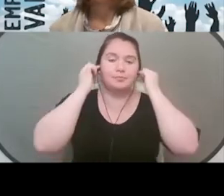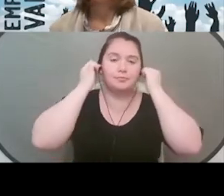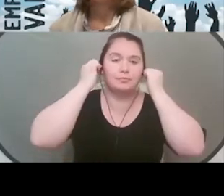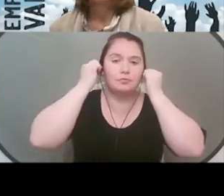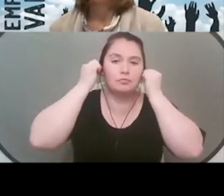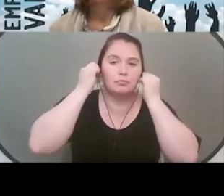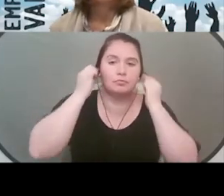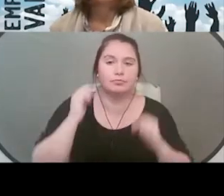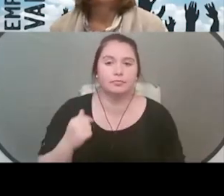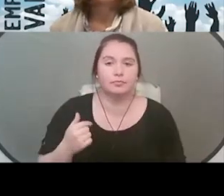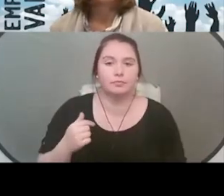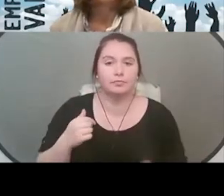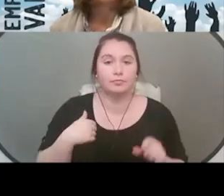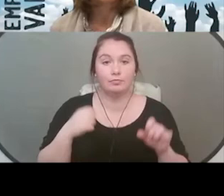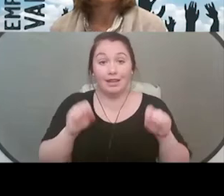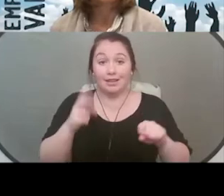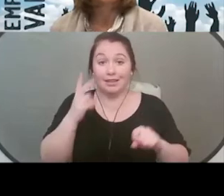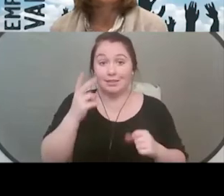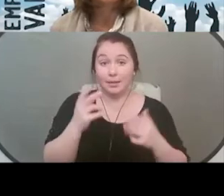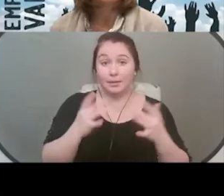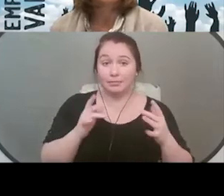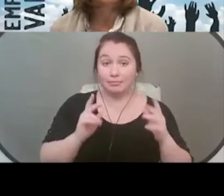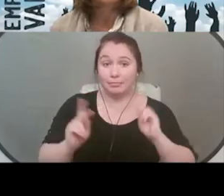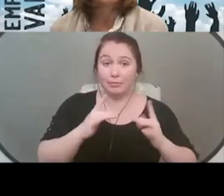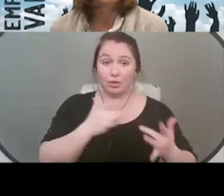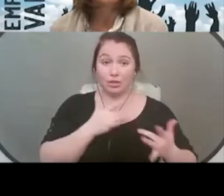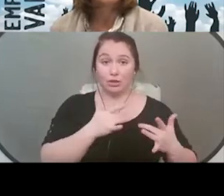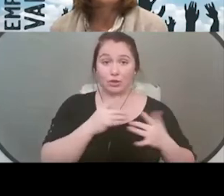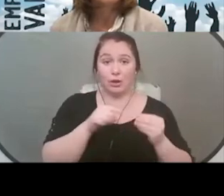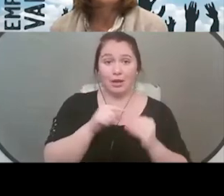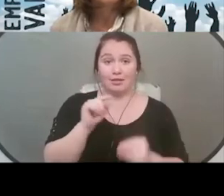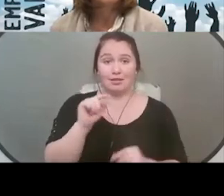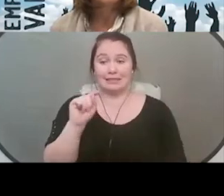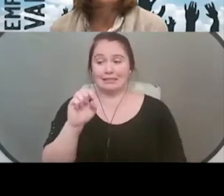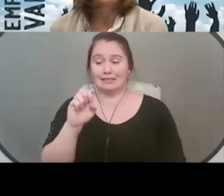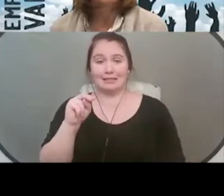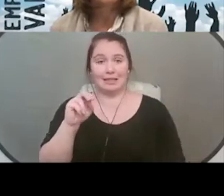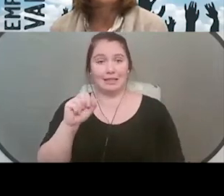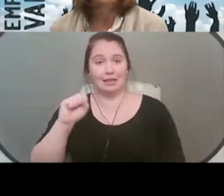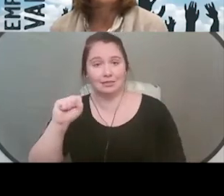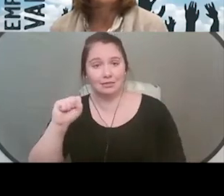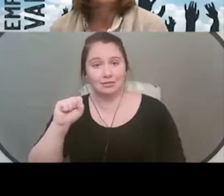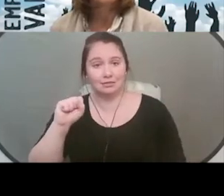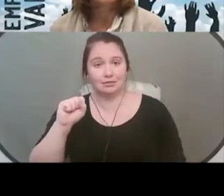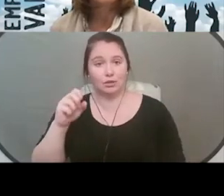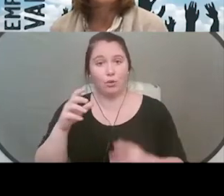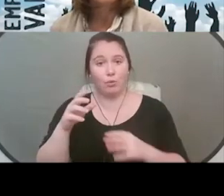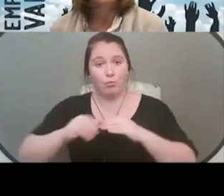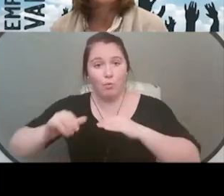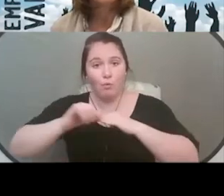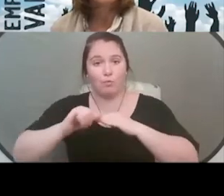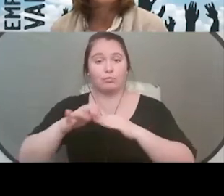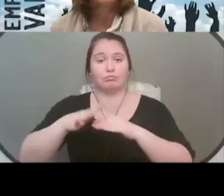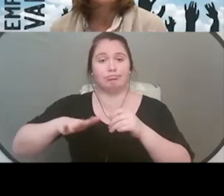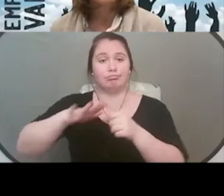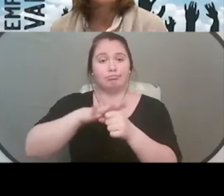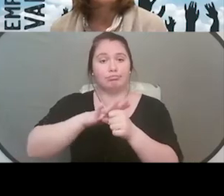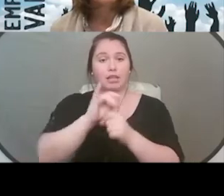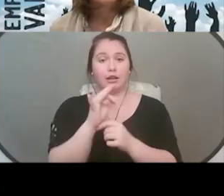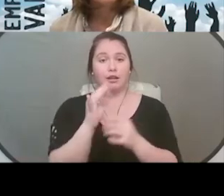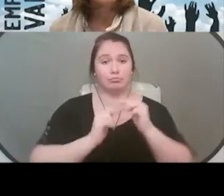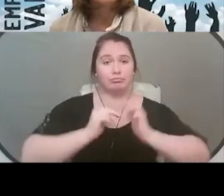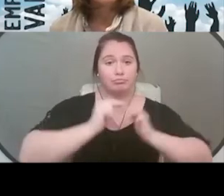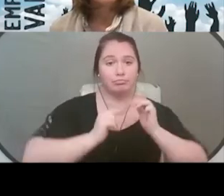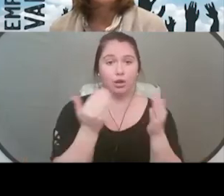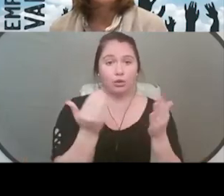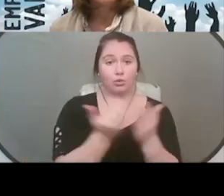So I see people are concerned about like tennis courts and more areas for fine arts. So if we build a new Waco